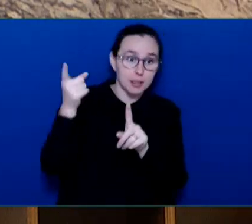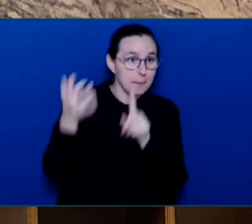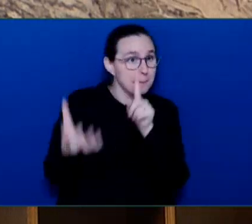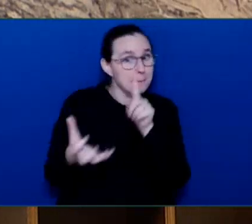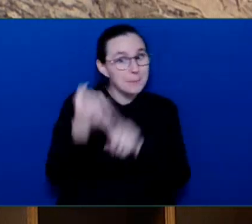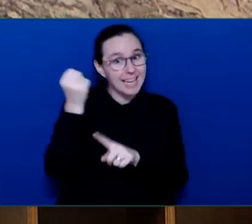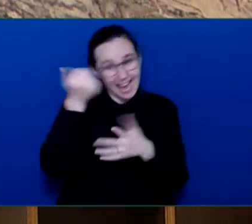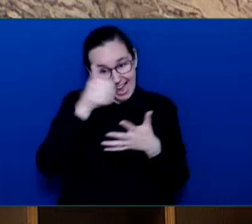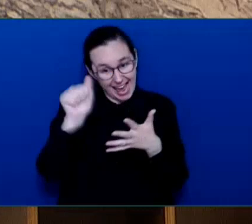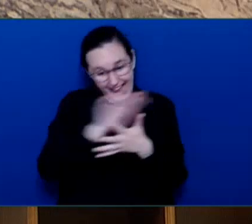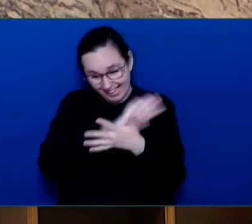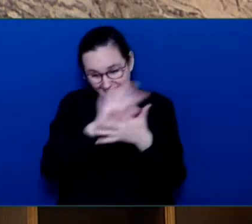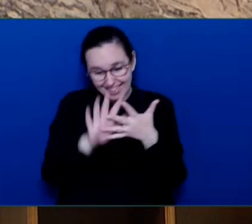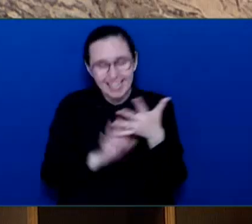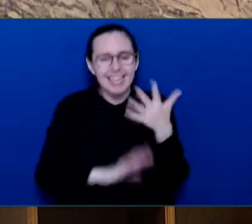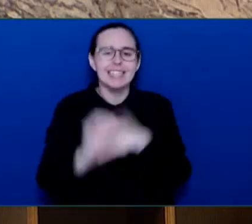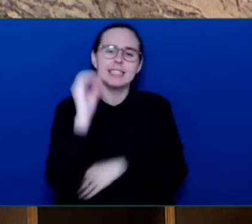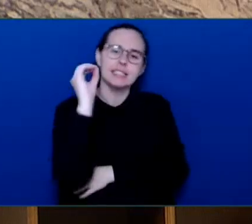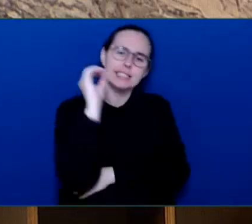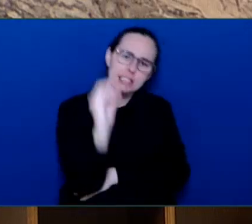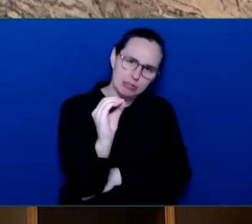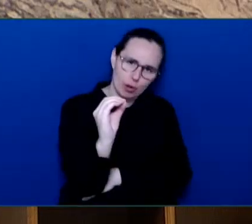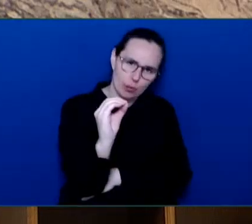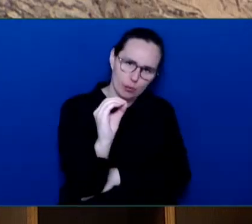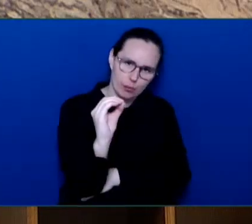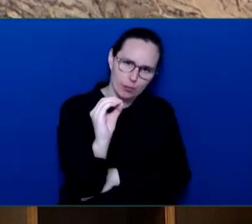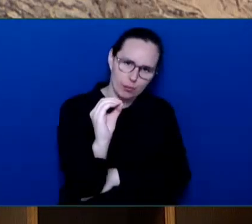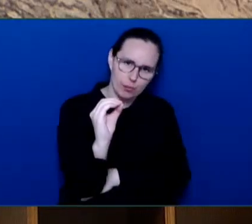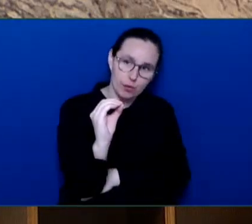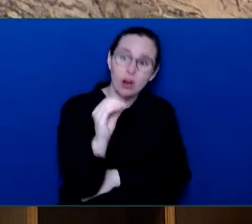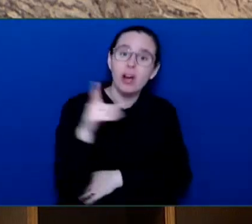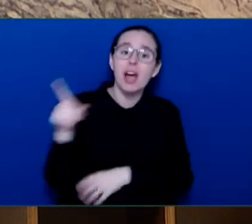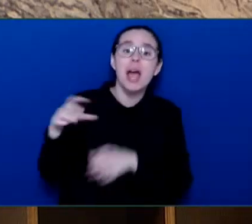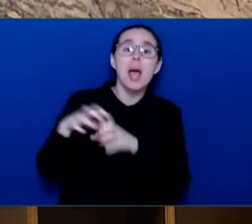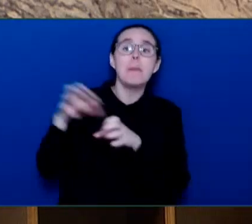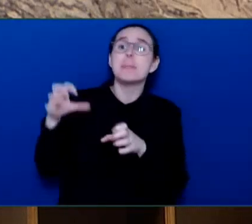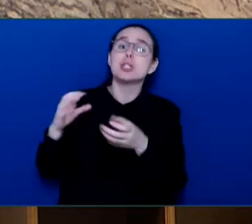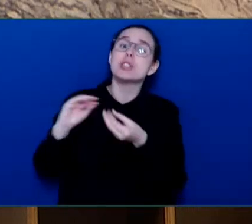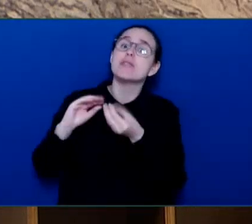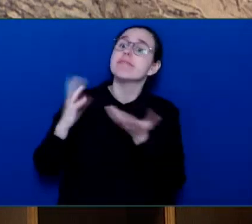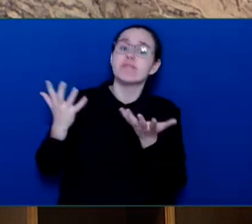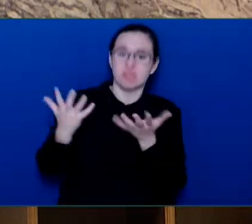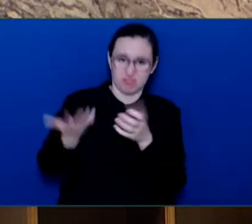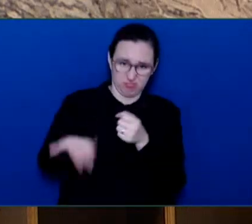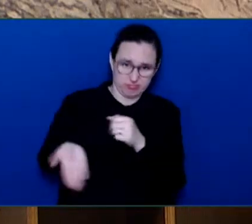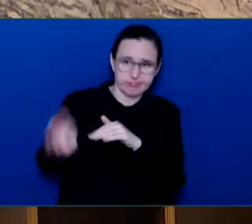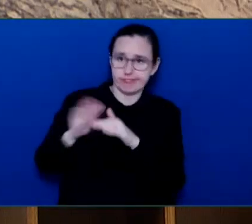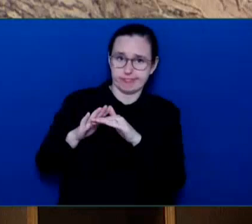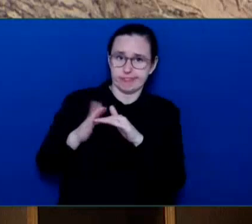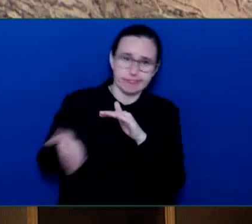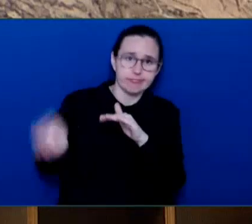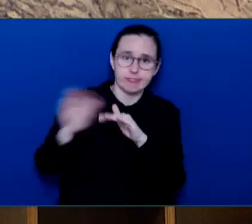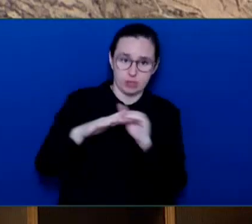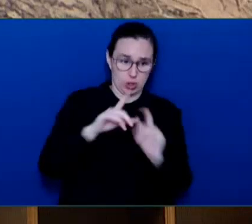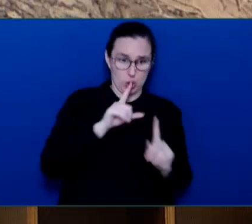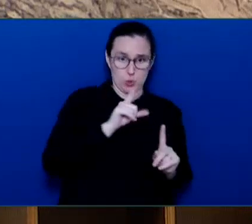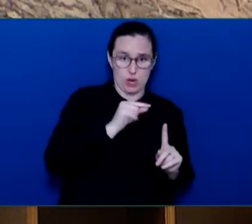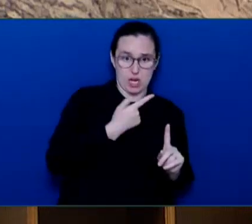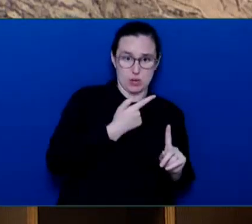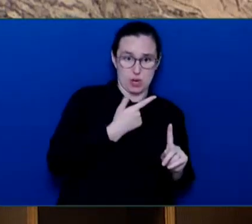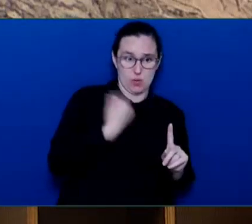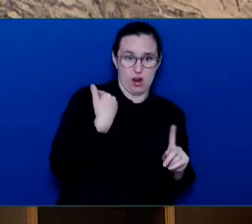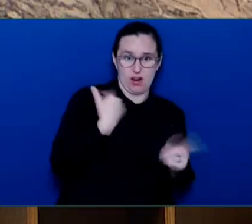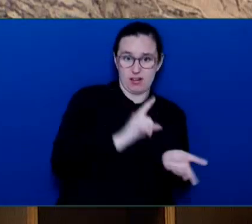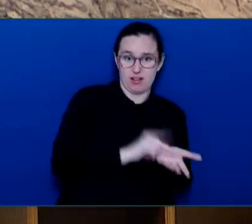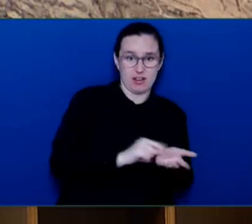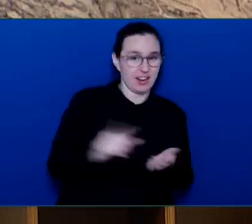up year after year after year. In 2021, that's the latest year that this government will even make its emission numbers known